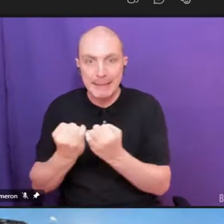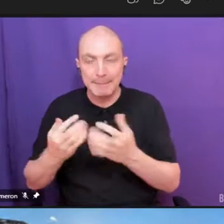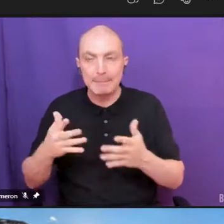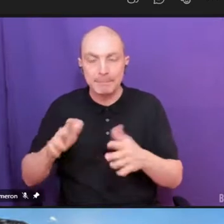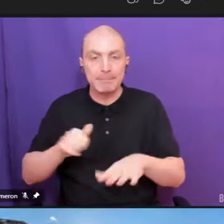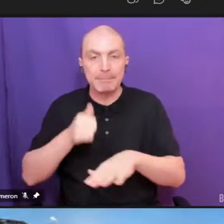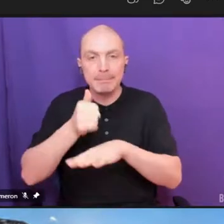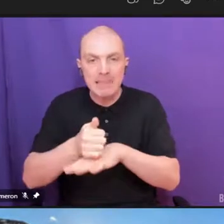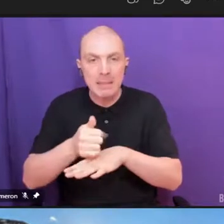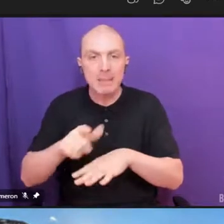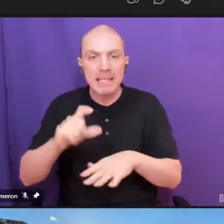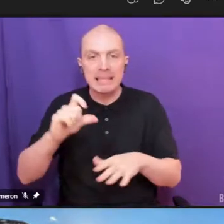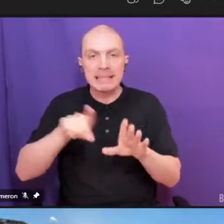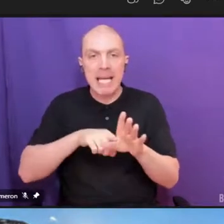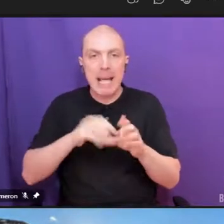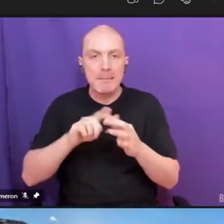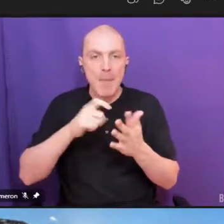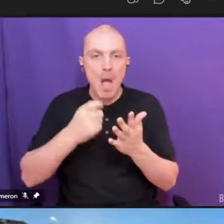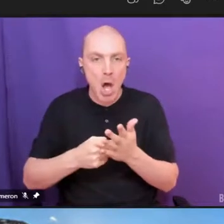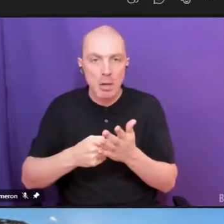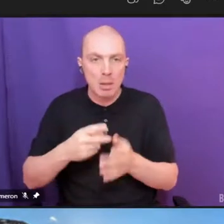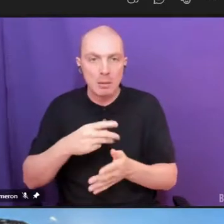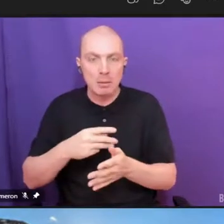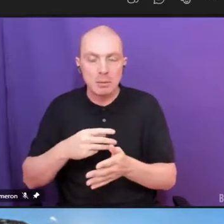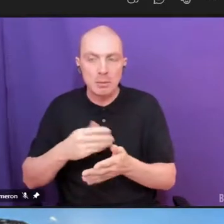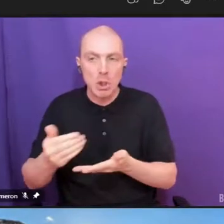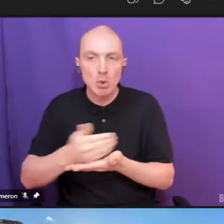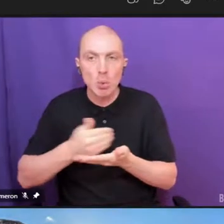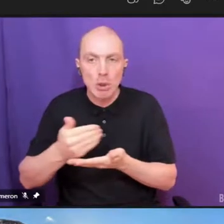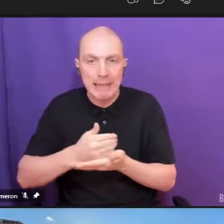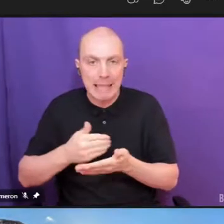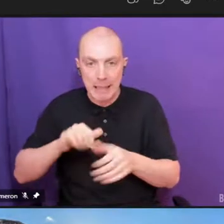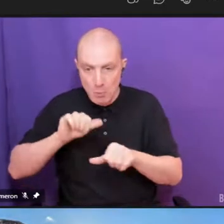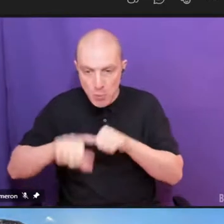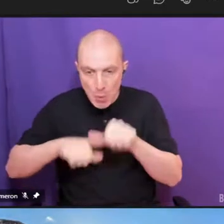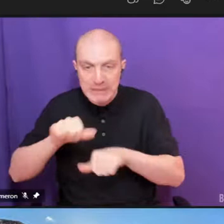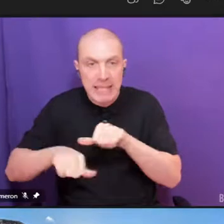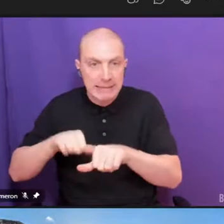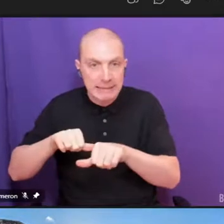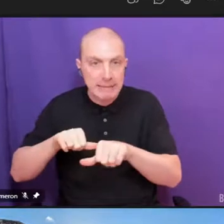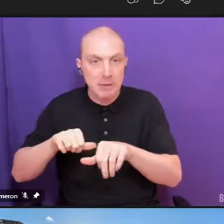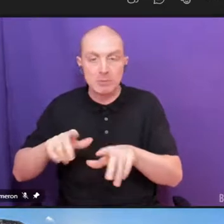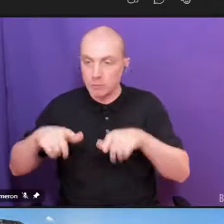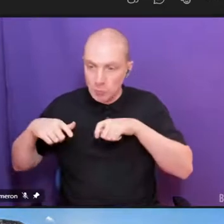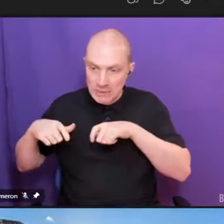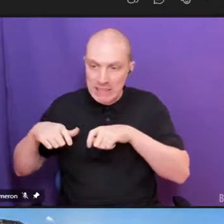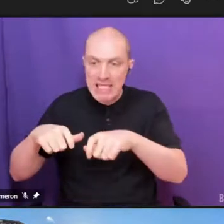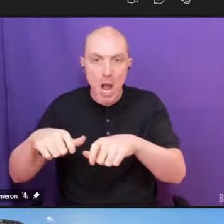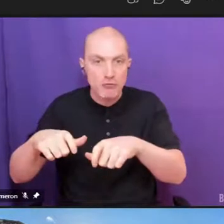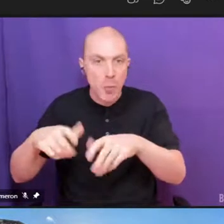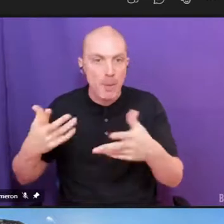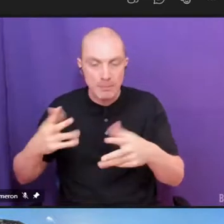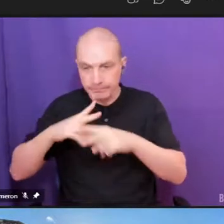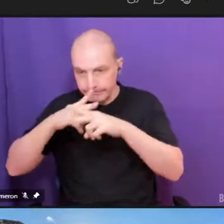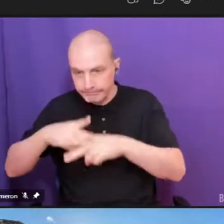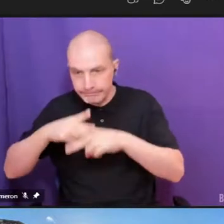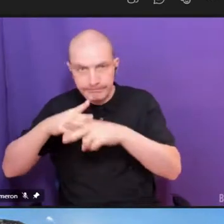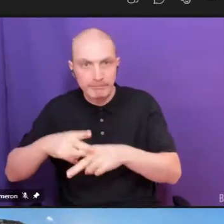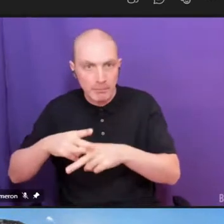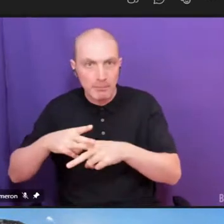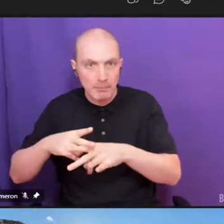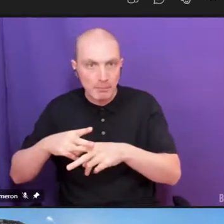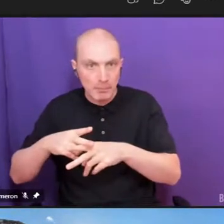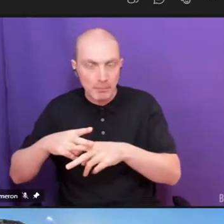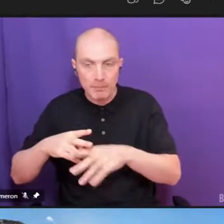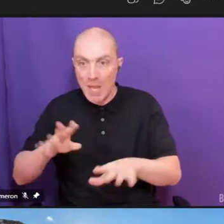controls to maintain the security in the face of cyber threats, as well as the potential security implication that arising